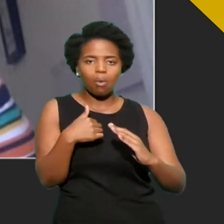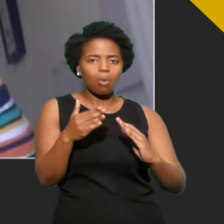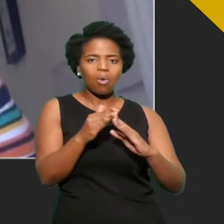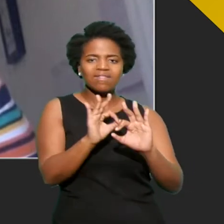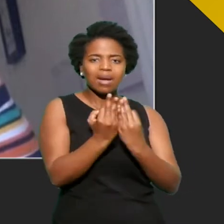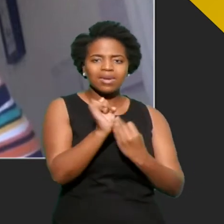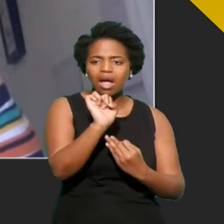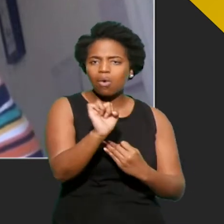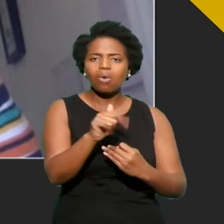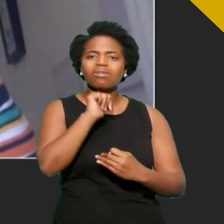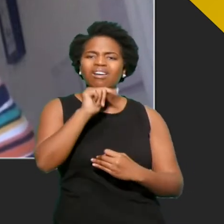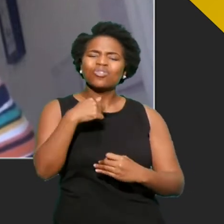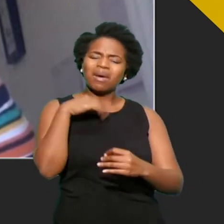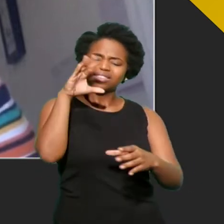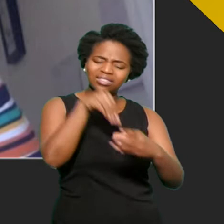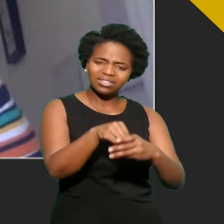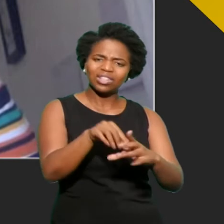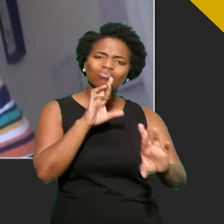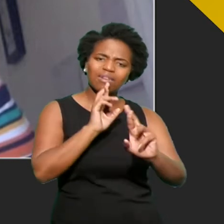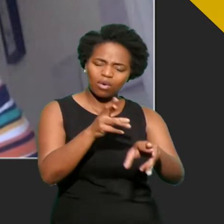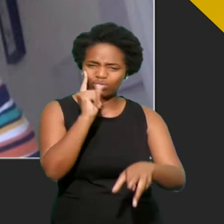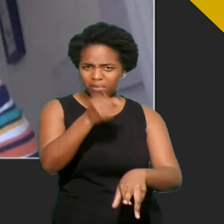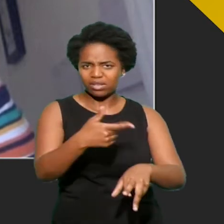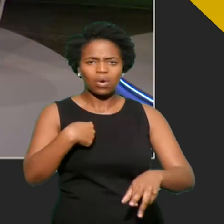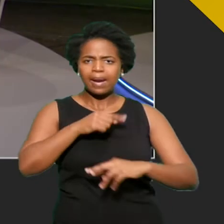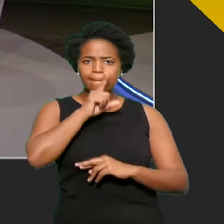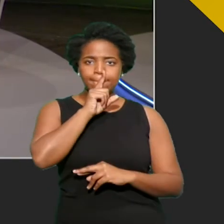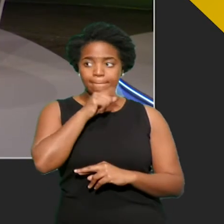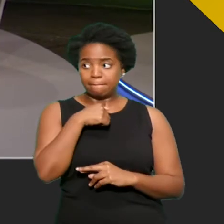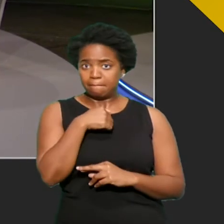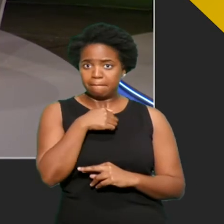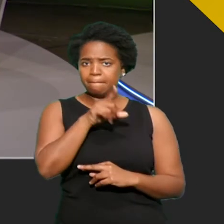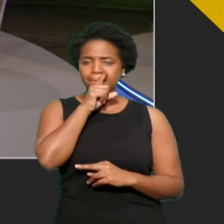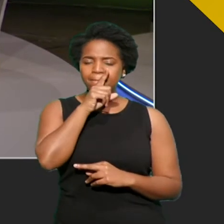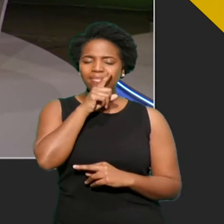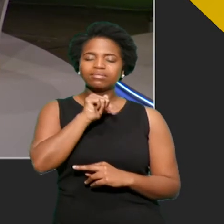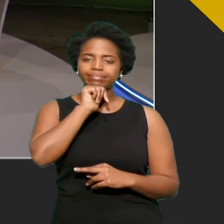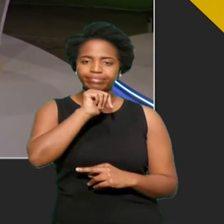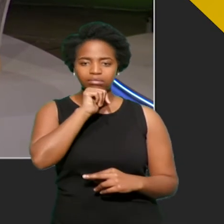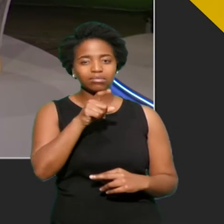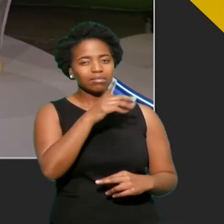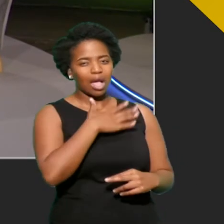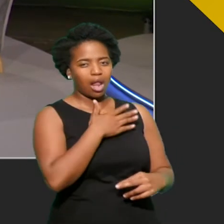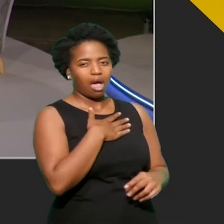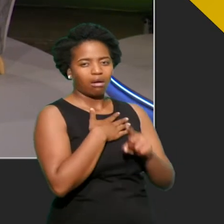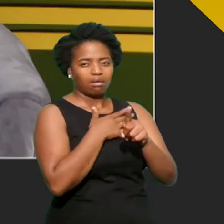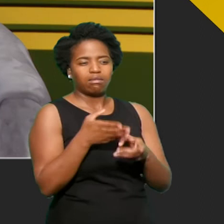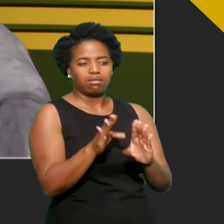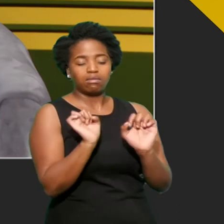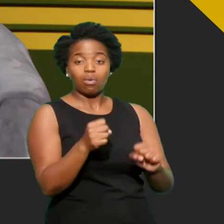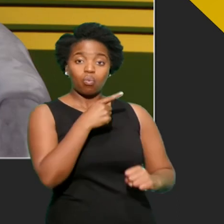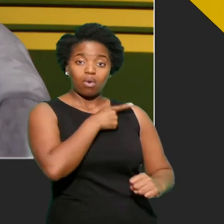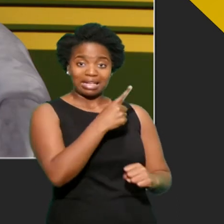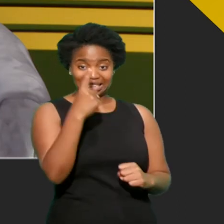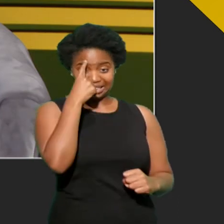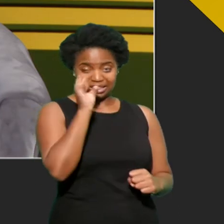in my family, whether it is at the workplace, that is exactly where we should intervene as human beings. Ngiyayithanda leyo approach yakho, Professor, because I think